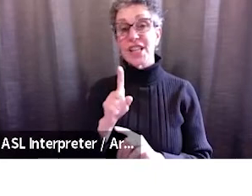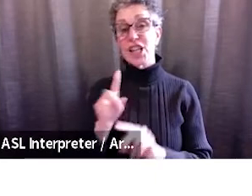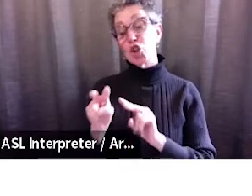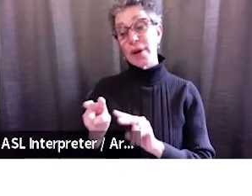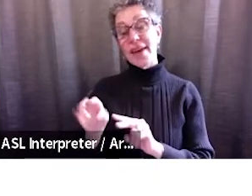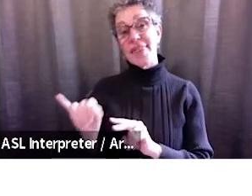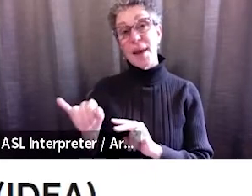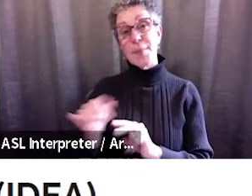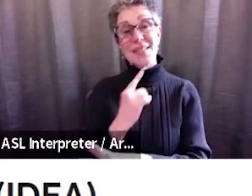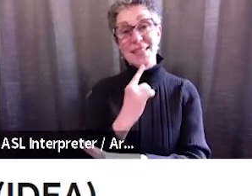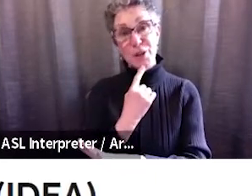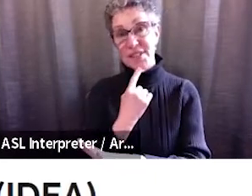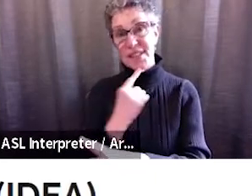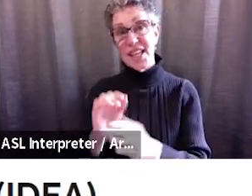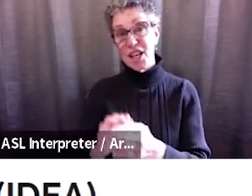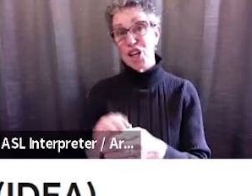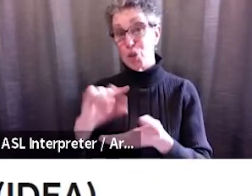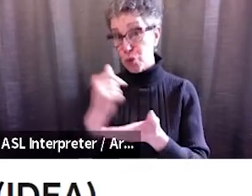students.